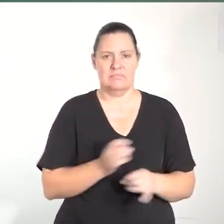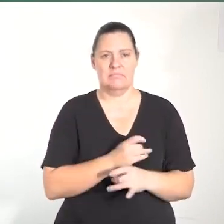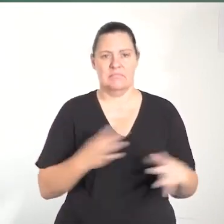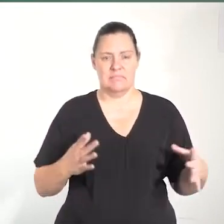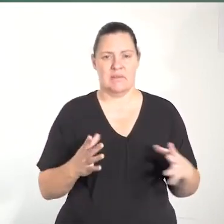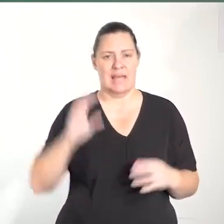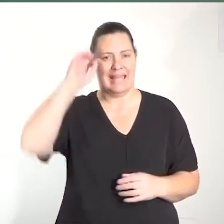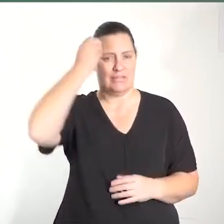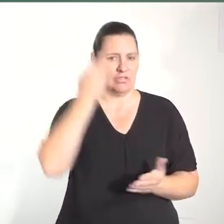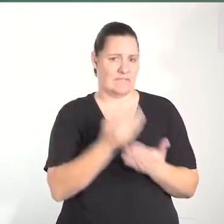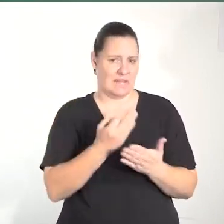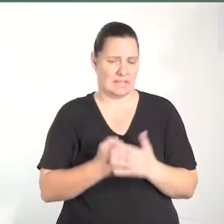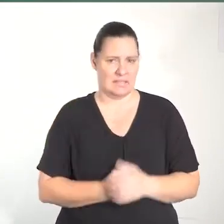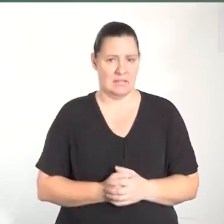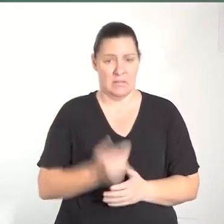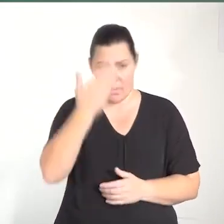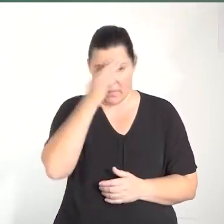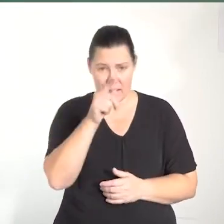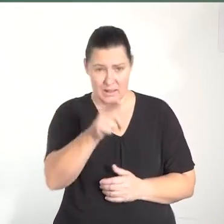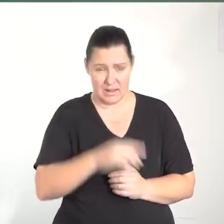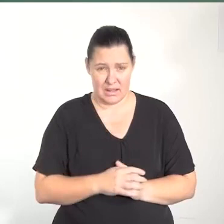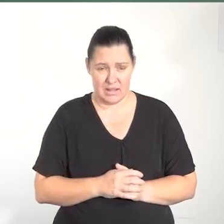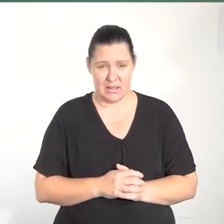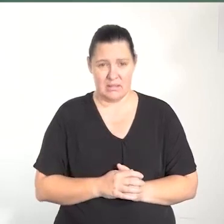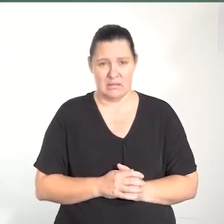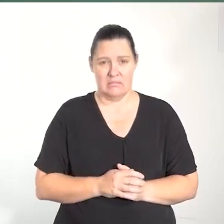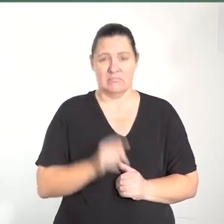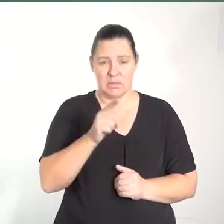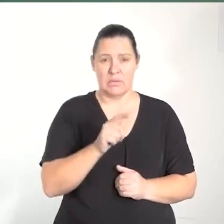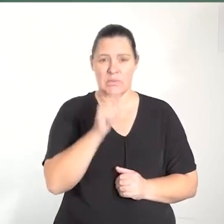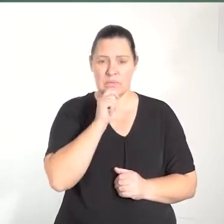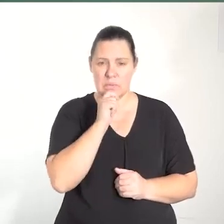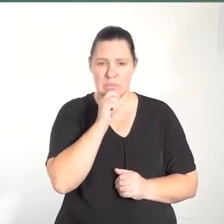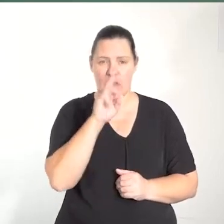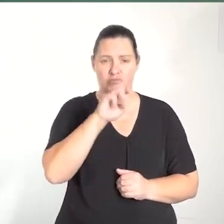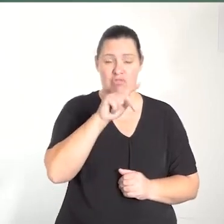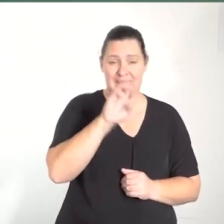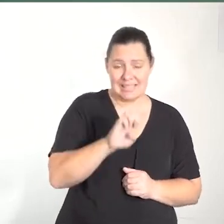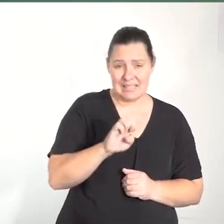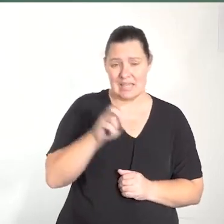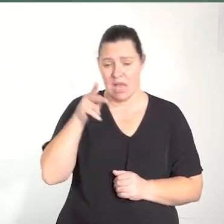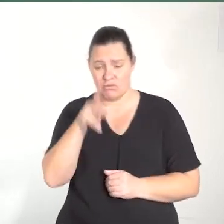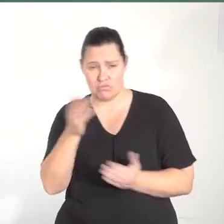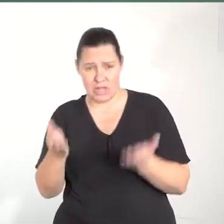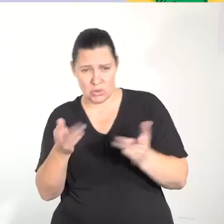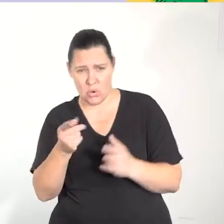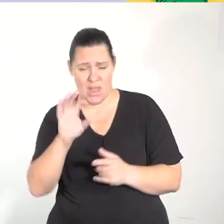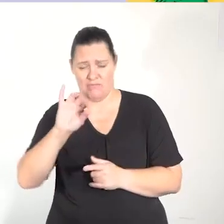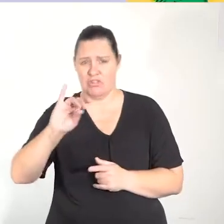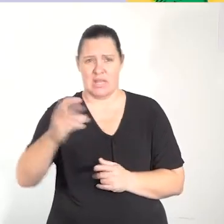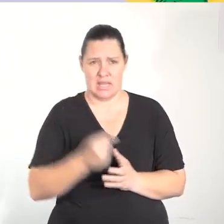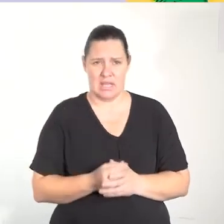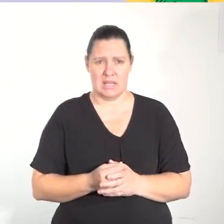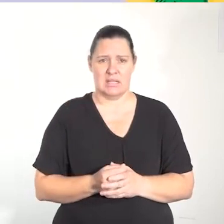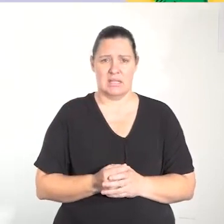Let's start with an interesting fact. So, did you know that you actually use rate and ratio every day? When you